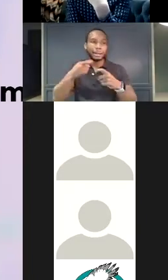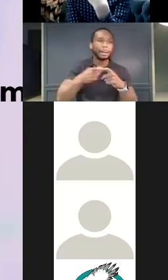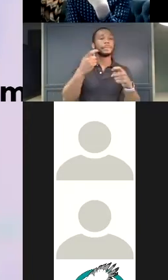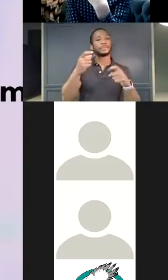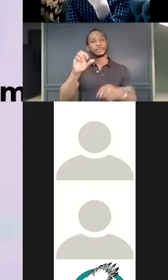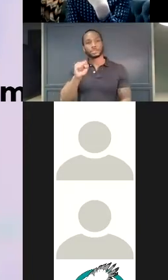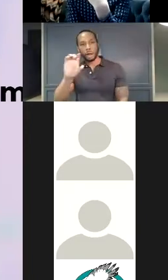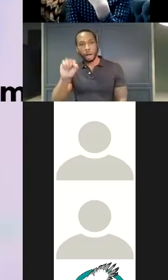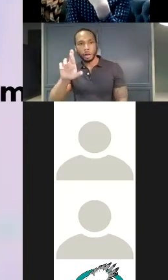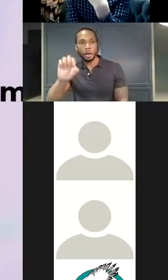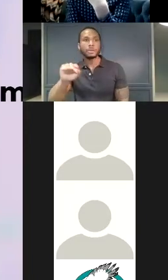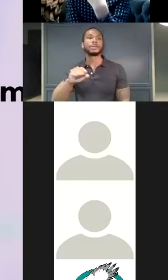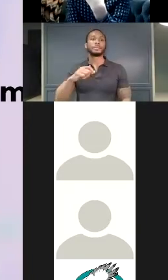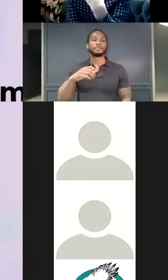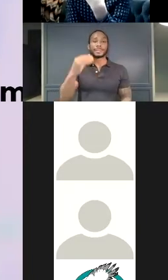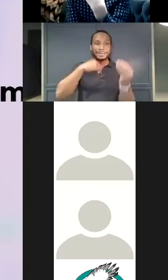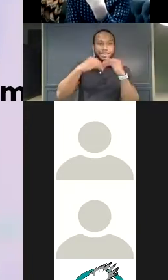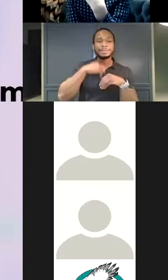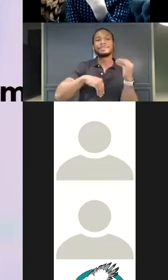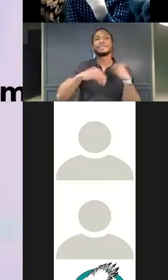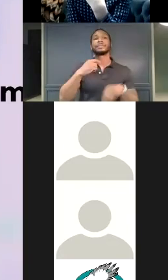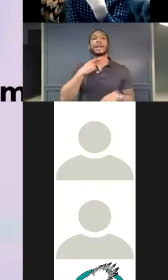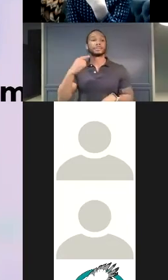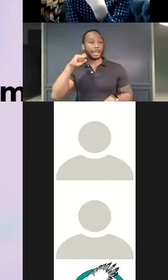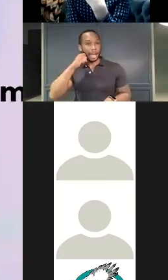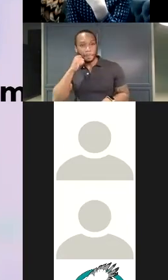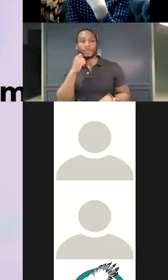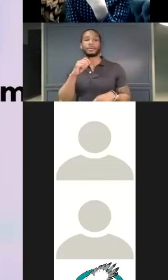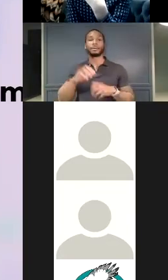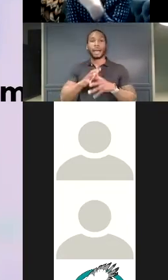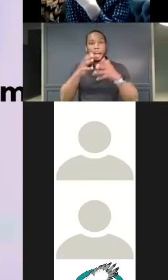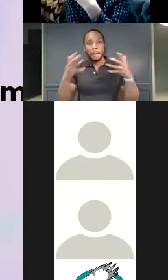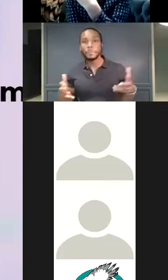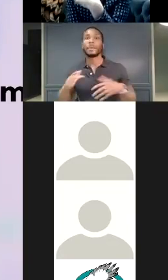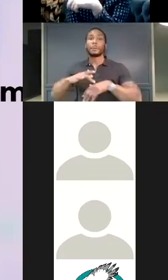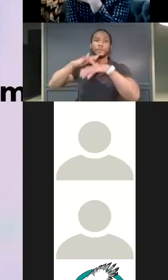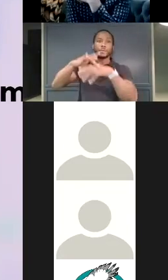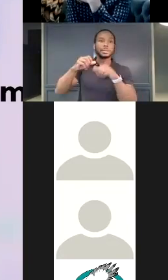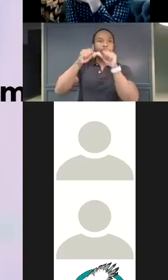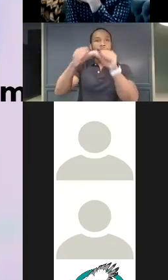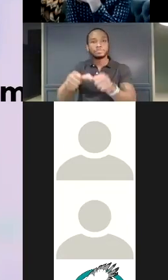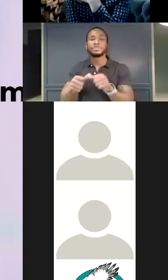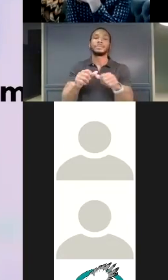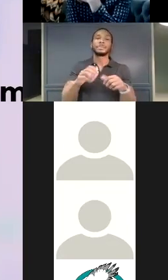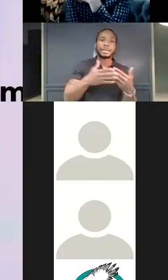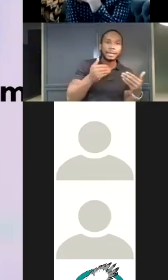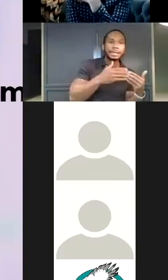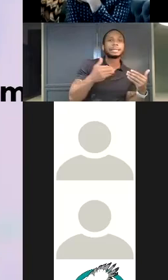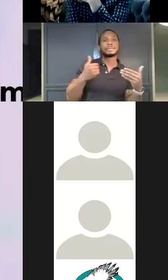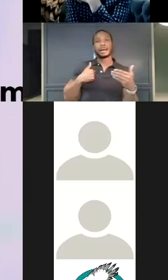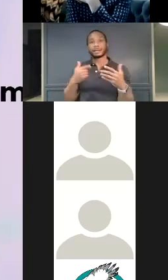apple, ample. Pervasive and mere are ease and odes. I seek and surge, I fetish